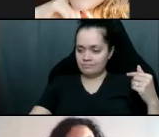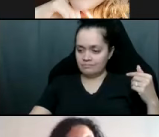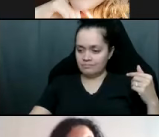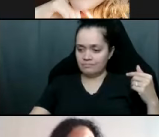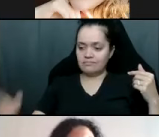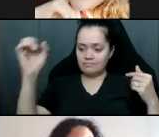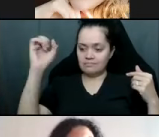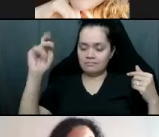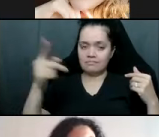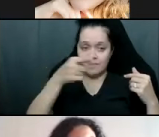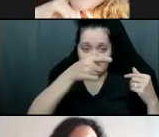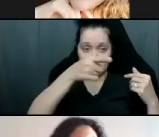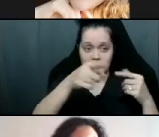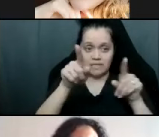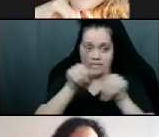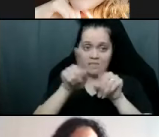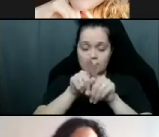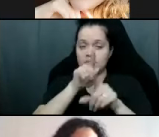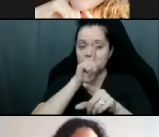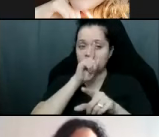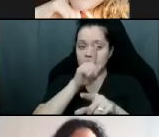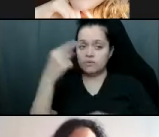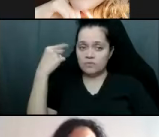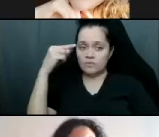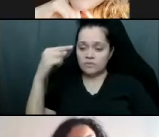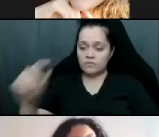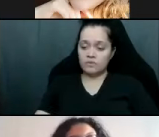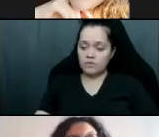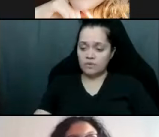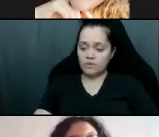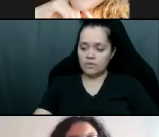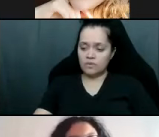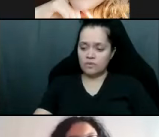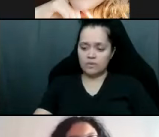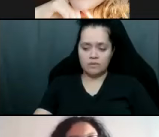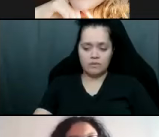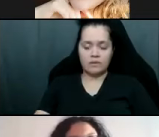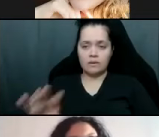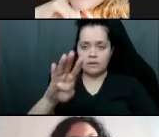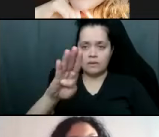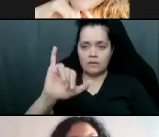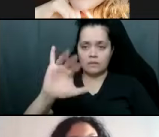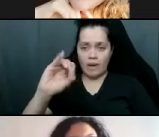Okay, but this is also true for biogeography.